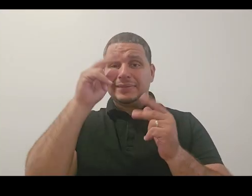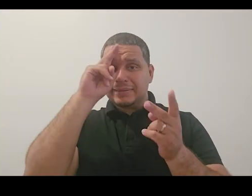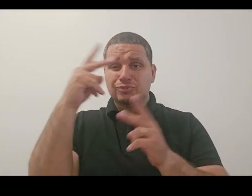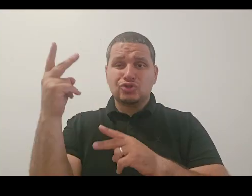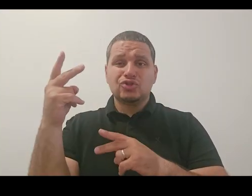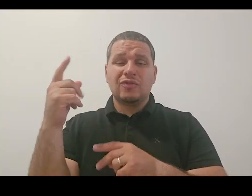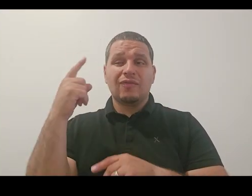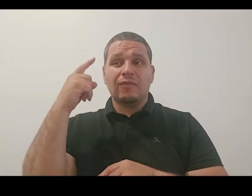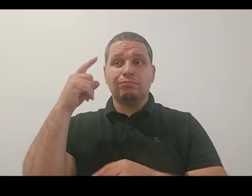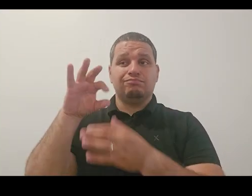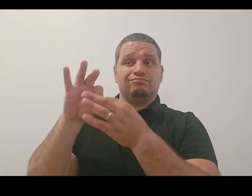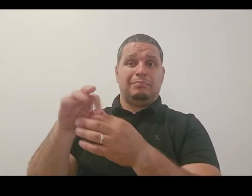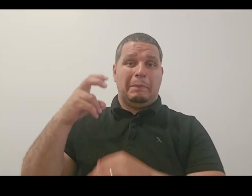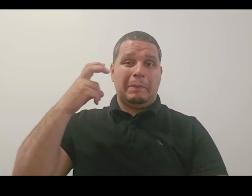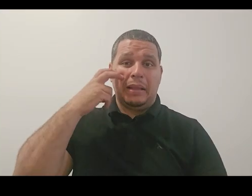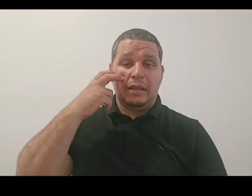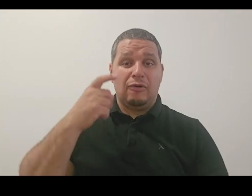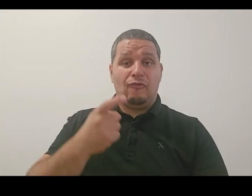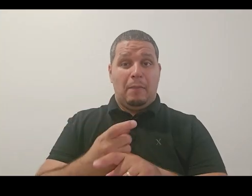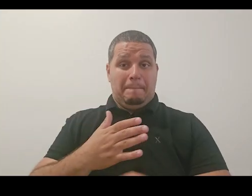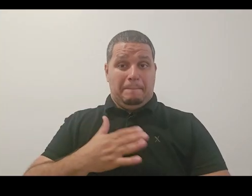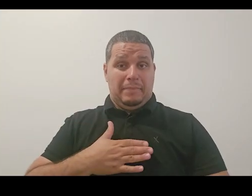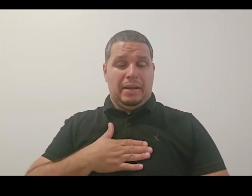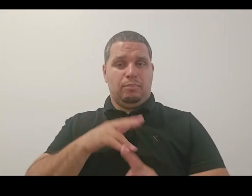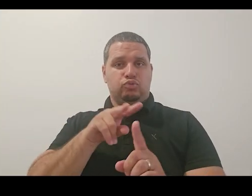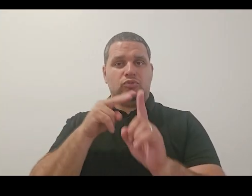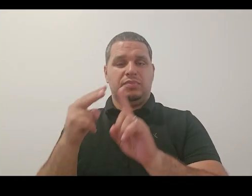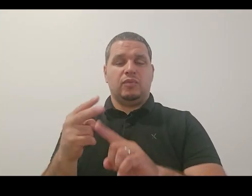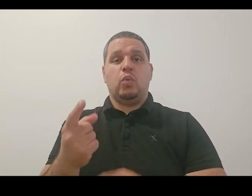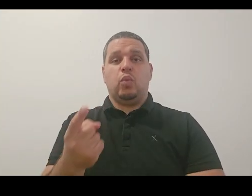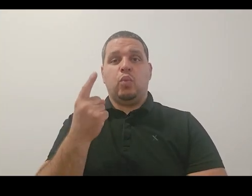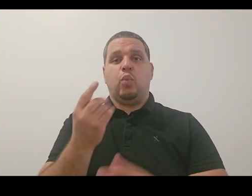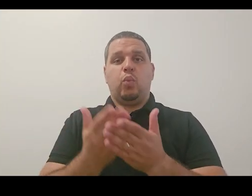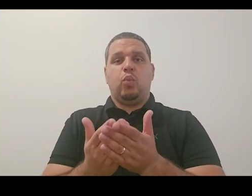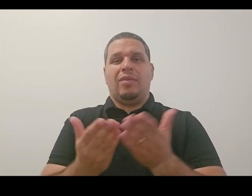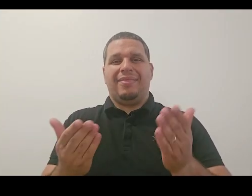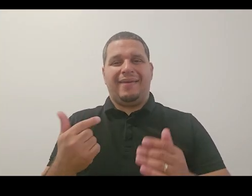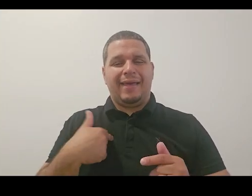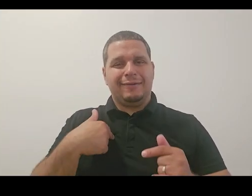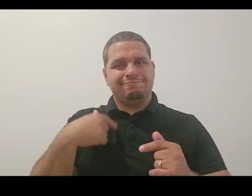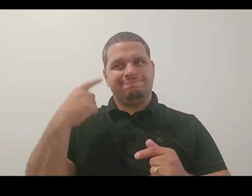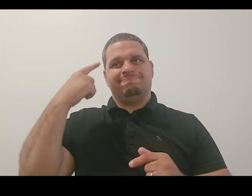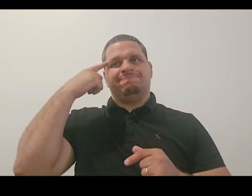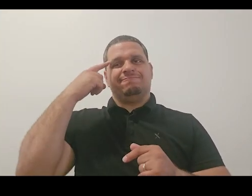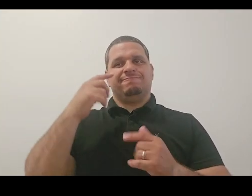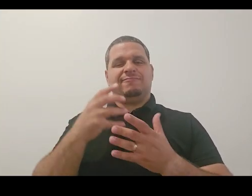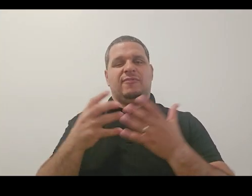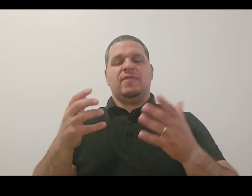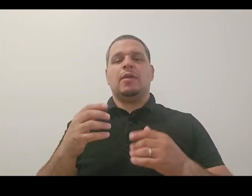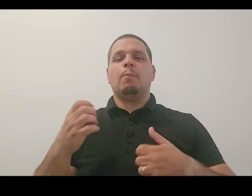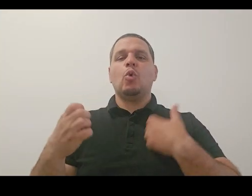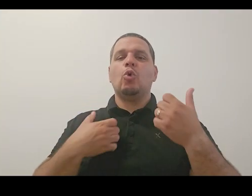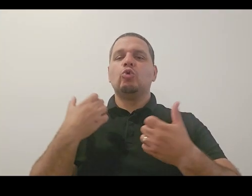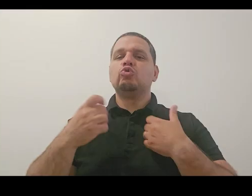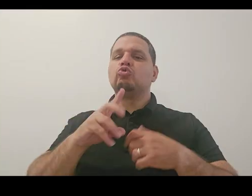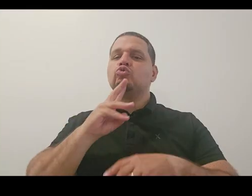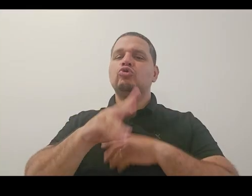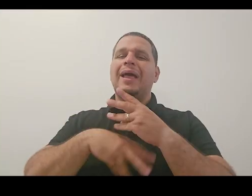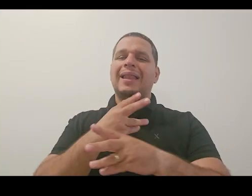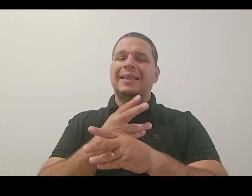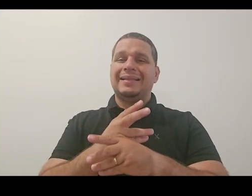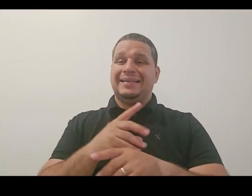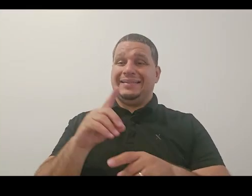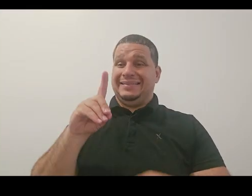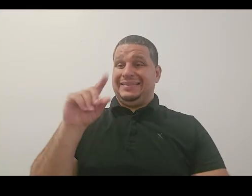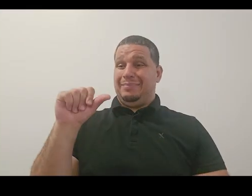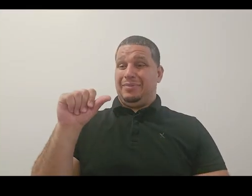misconceptions about blindness, from my perspective, one of the things that I think about a lot is the emotional reality of being a disabled